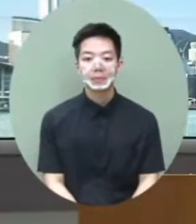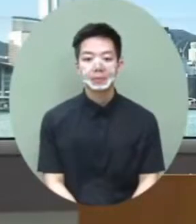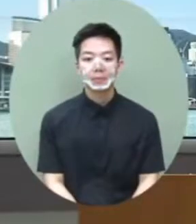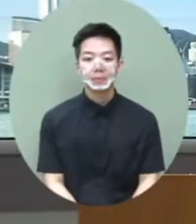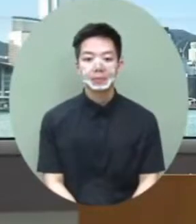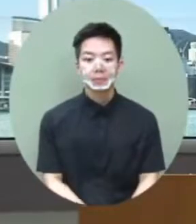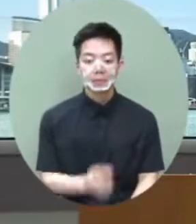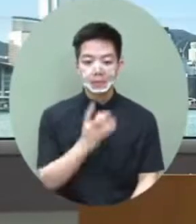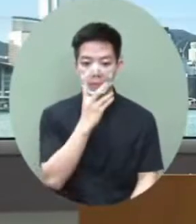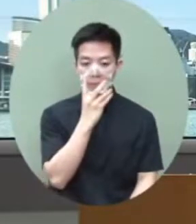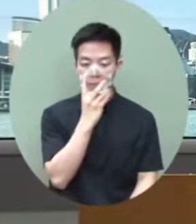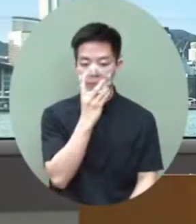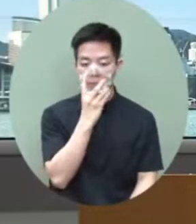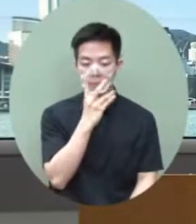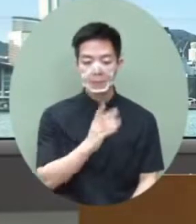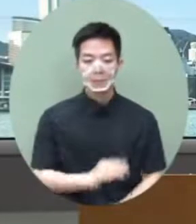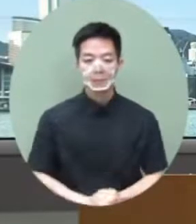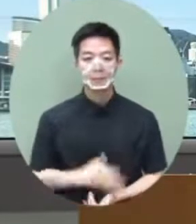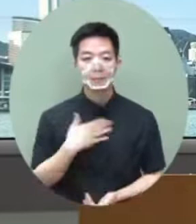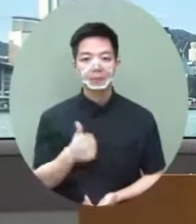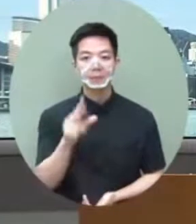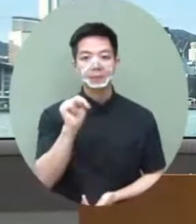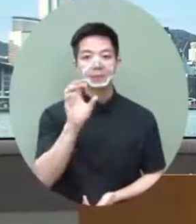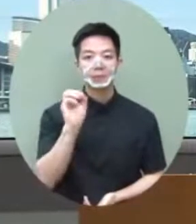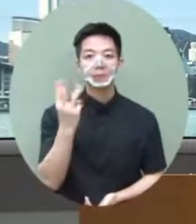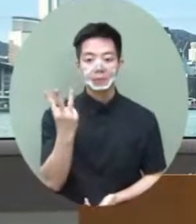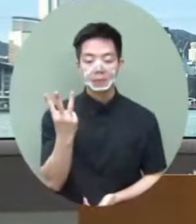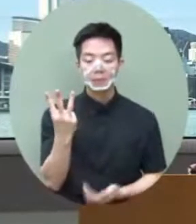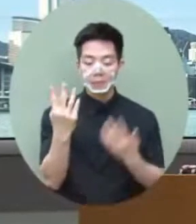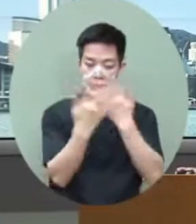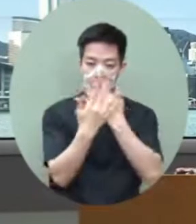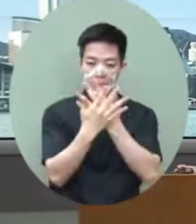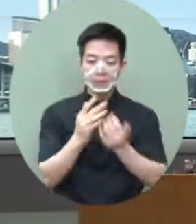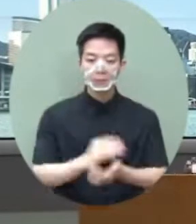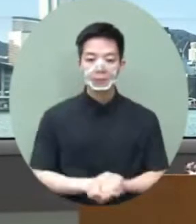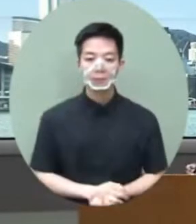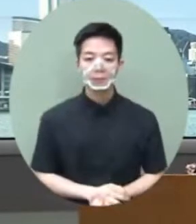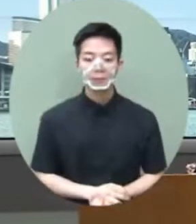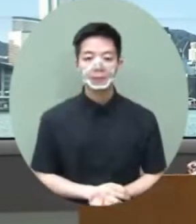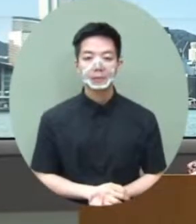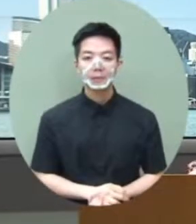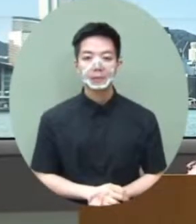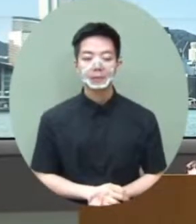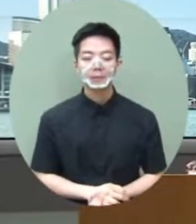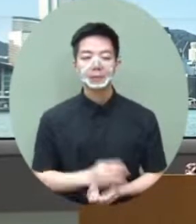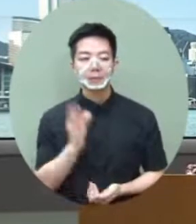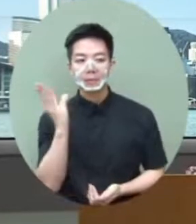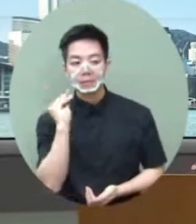is a localized outbreak over there. I'm from Now TV, first of all.